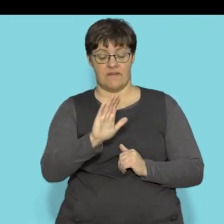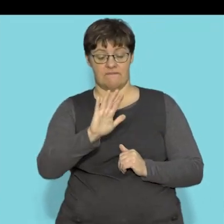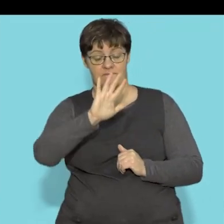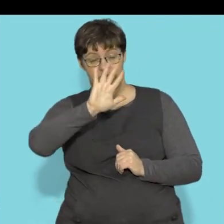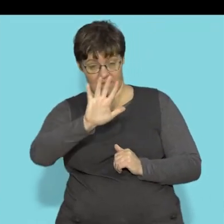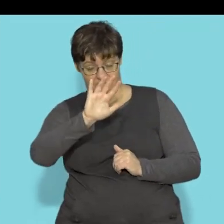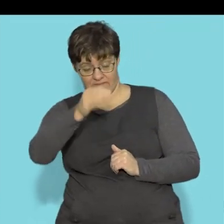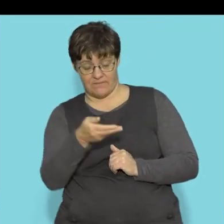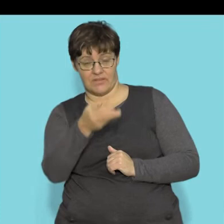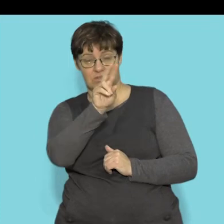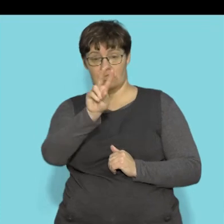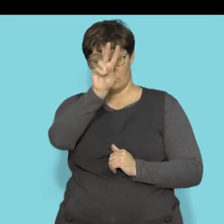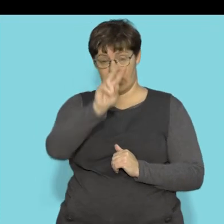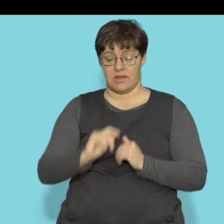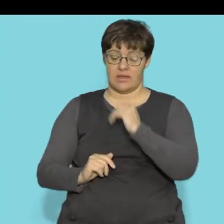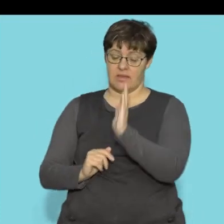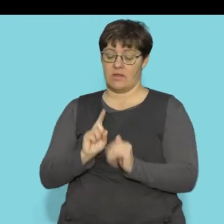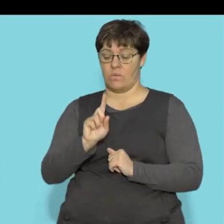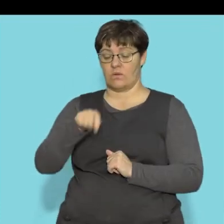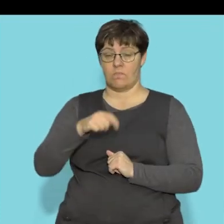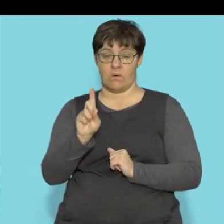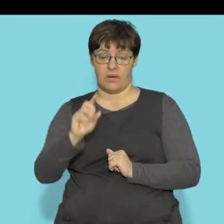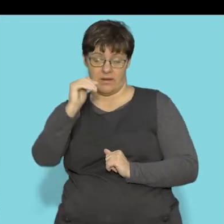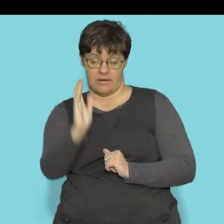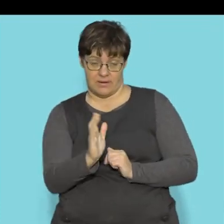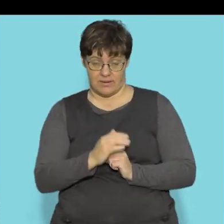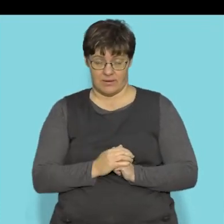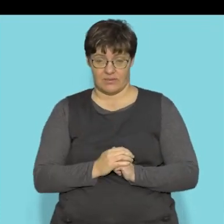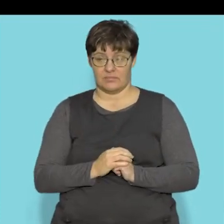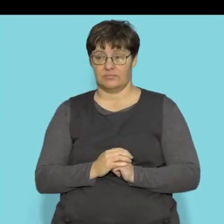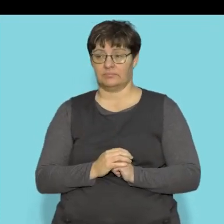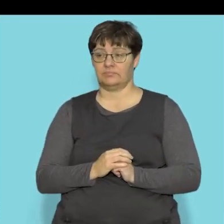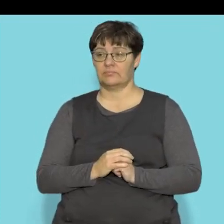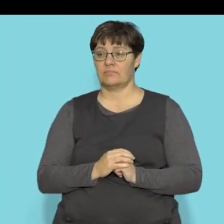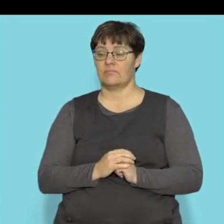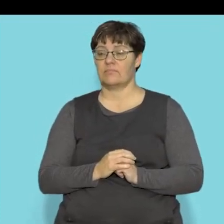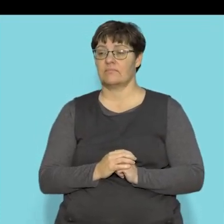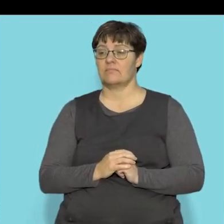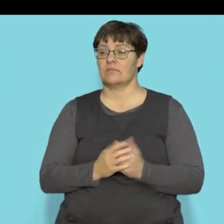by 0,5 squared multiplied by my height, which is 1,1,